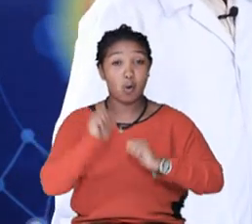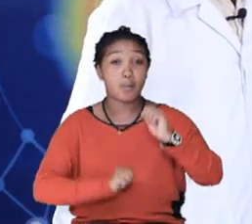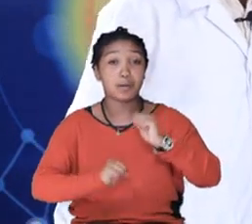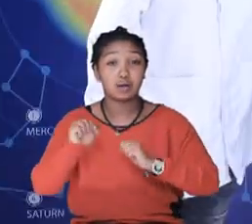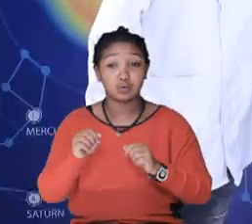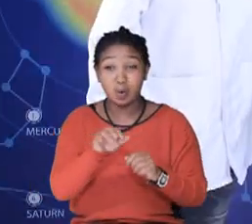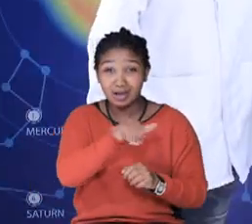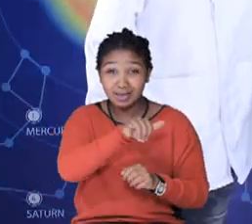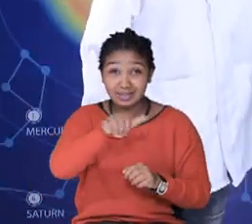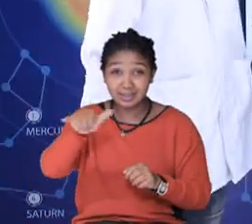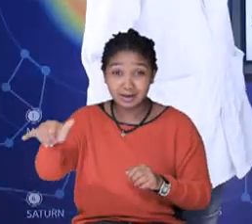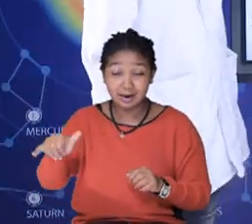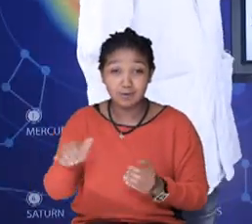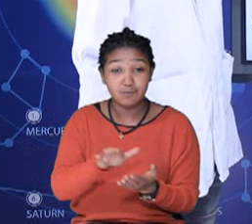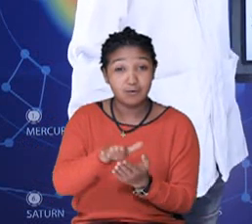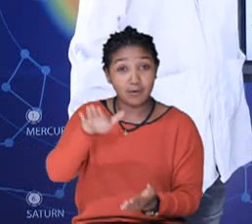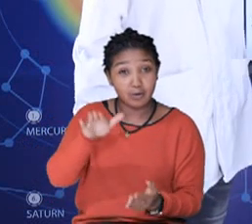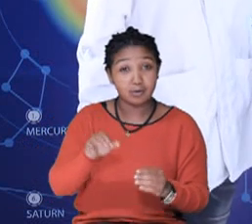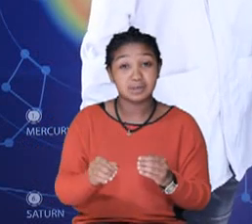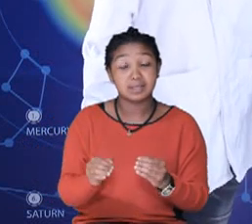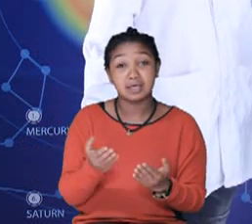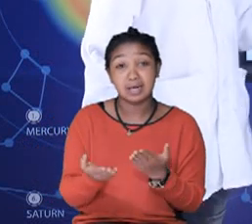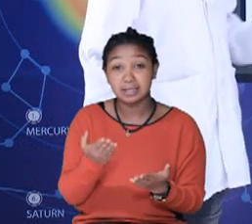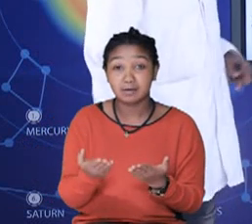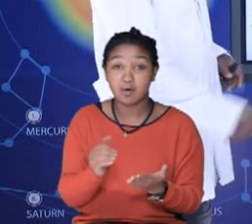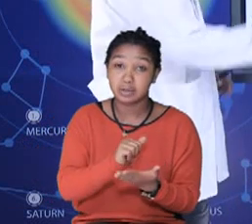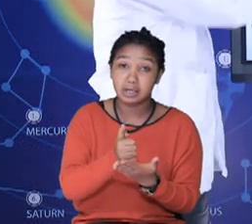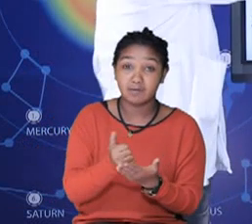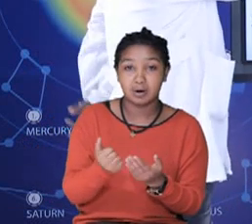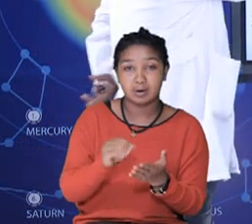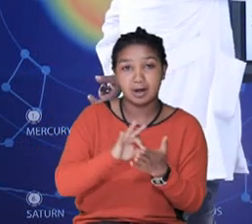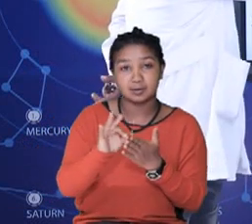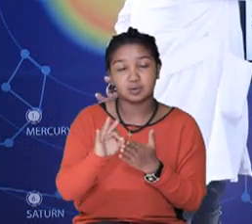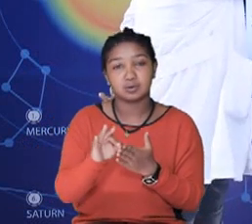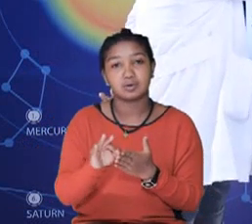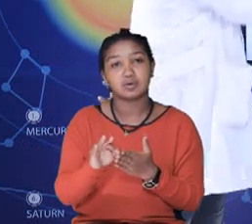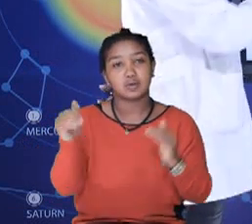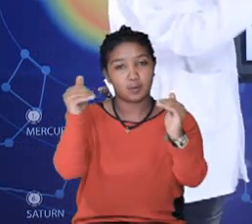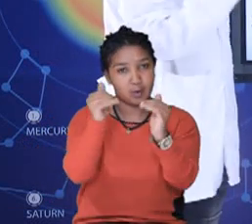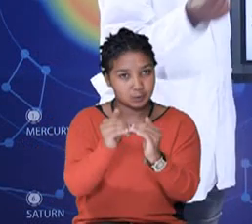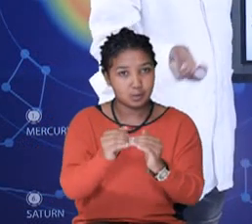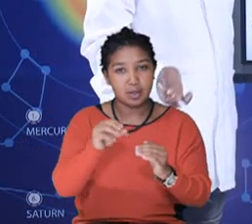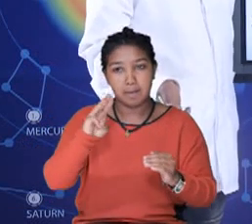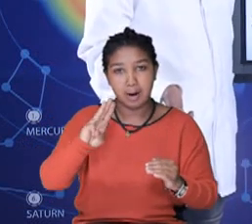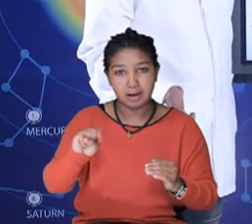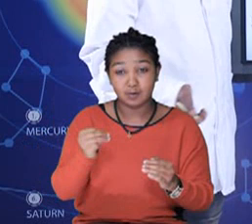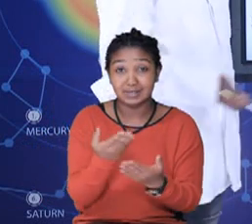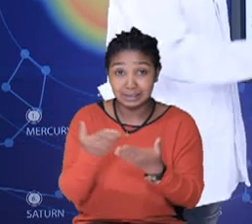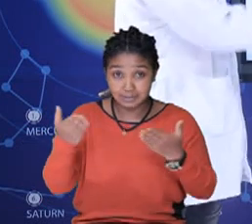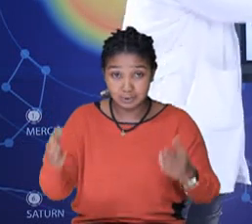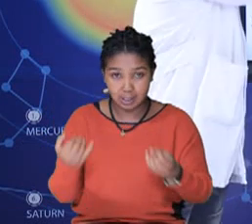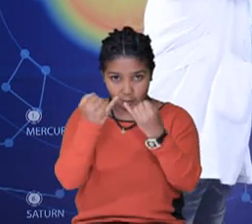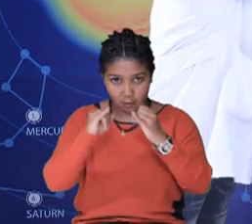comparing two identical volume of then, the relative density can be calculated as relative density is equal to mass of the